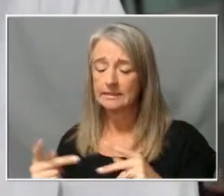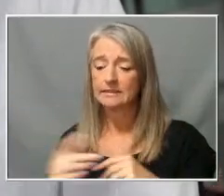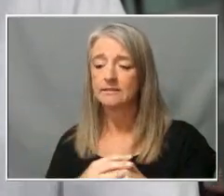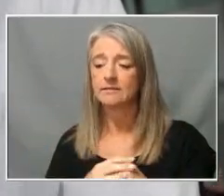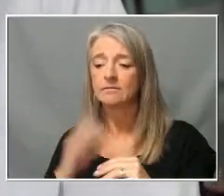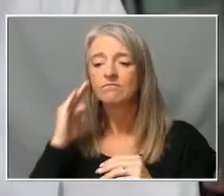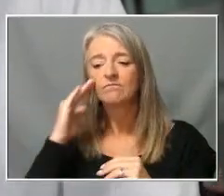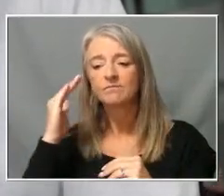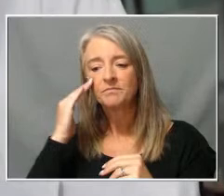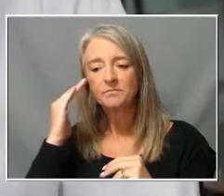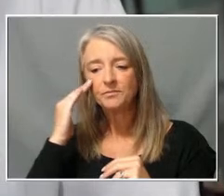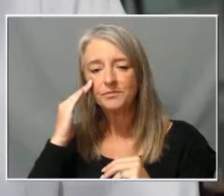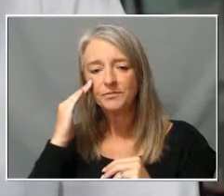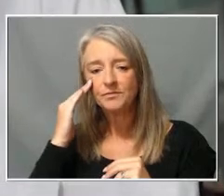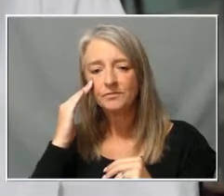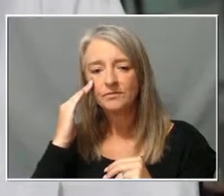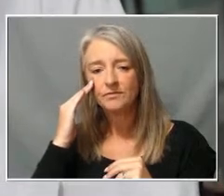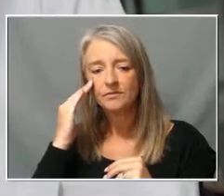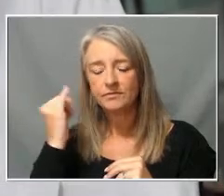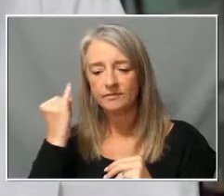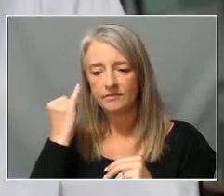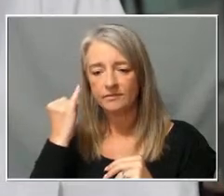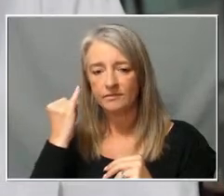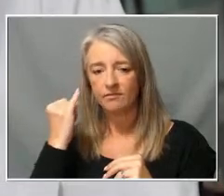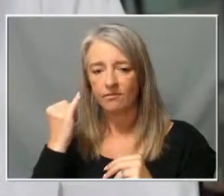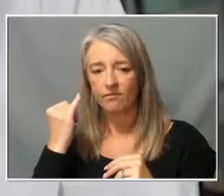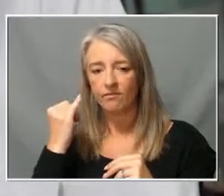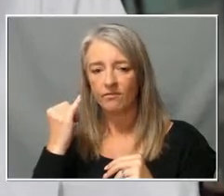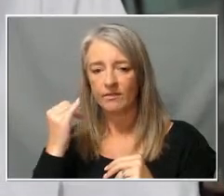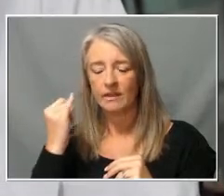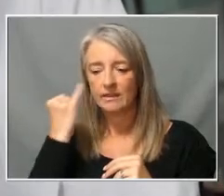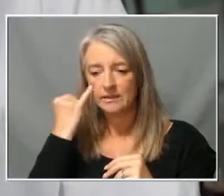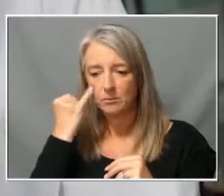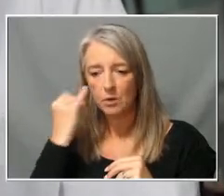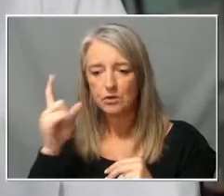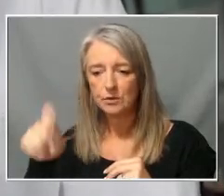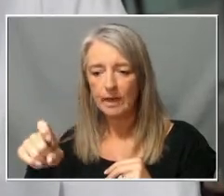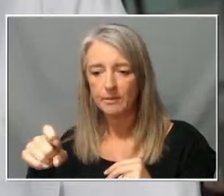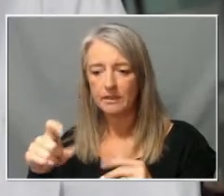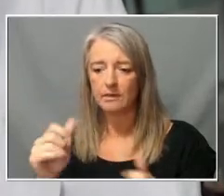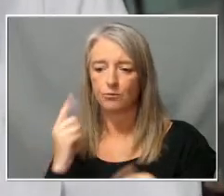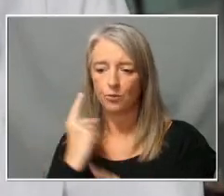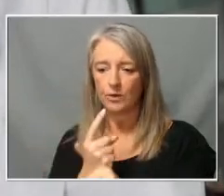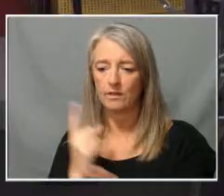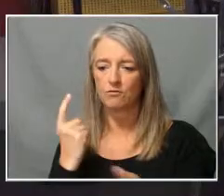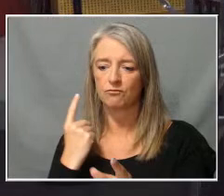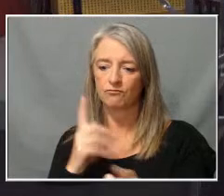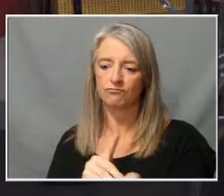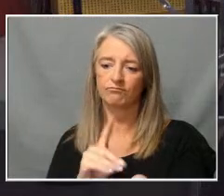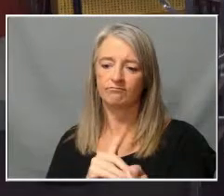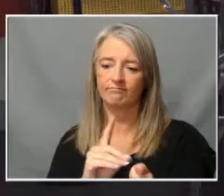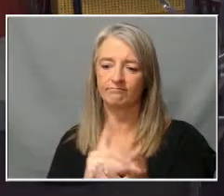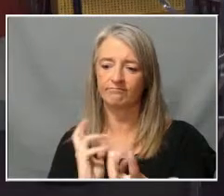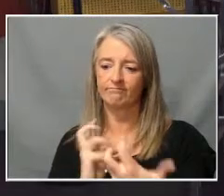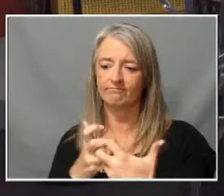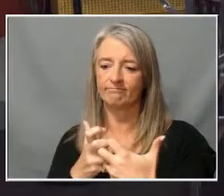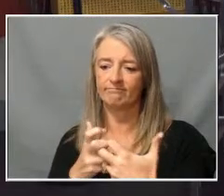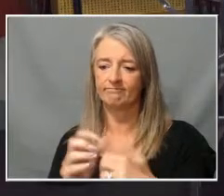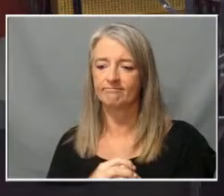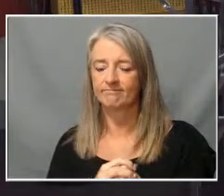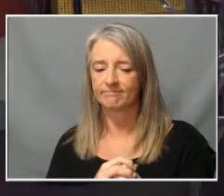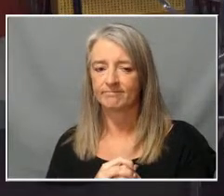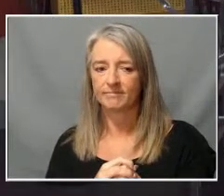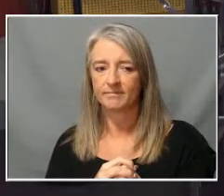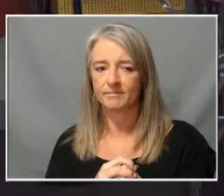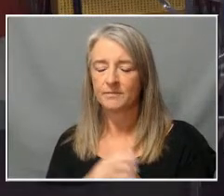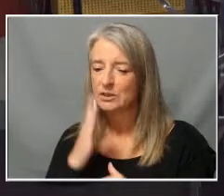knew that I felt like, okay, I know this is supposed to happen, and I'm with the right guy. Yeah, that's a really good feeling. Yeah. So